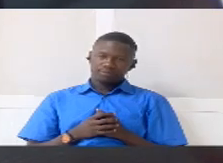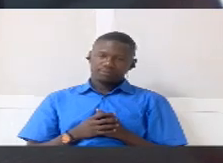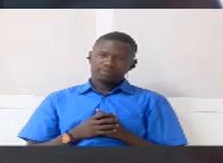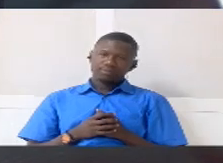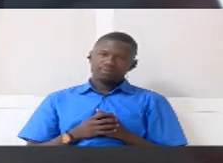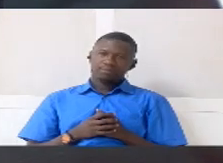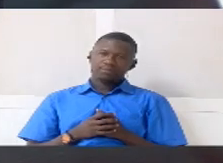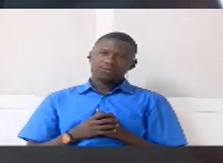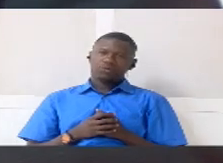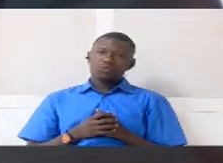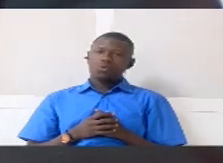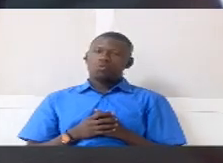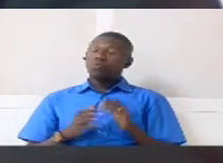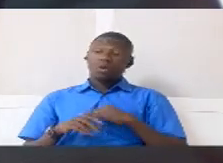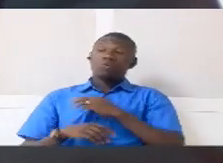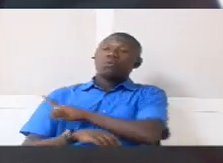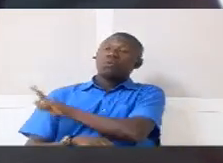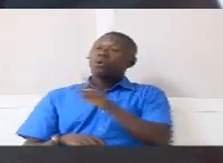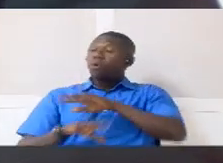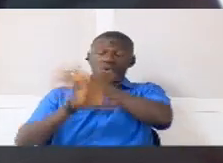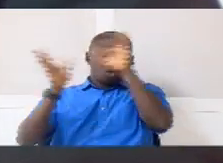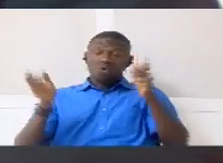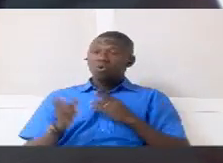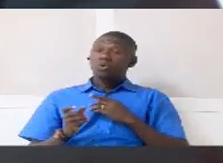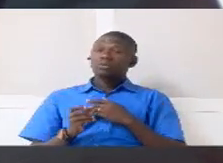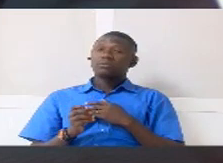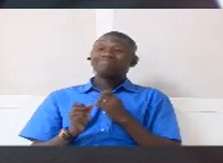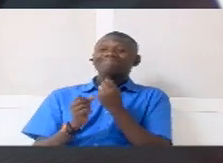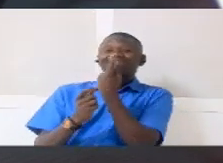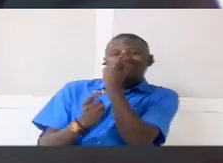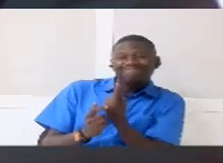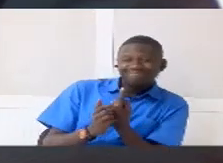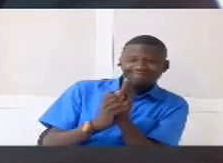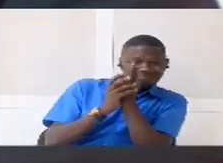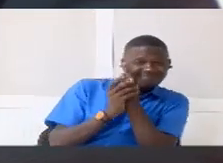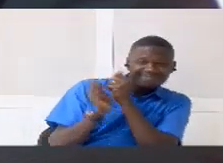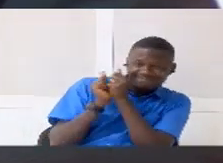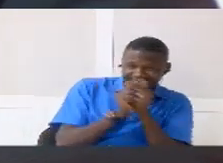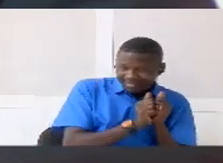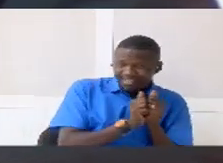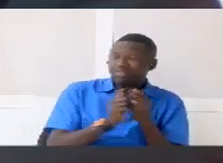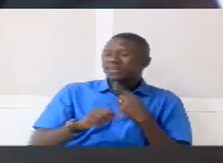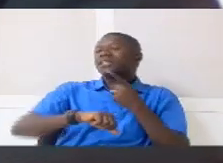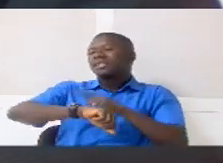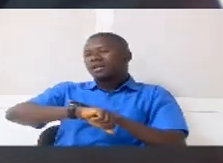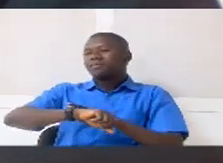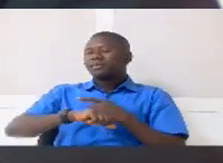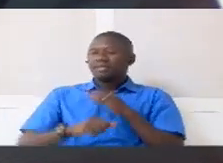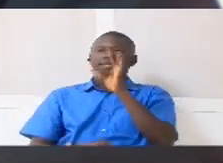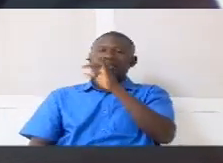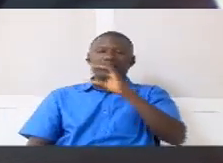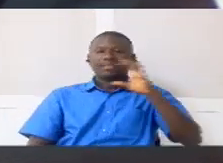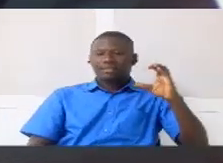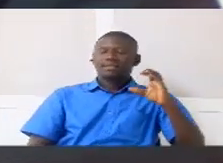While we self-isolated during the lockdown, the TRRC continued work, albeit in a